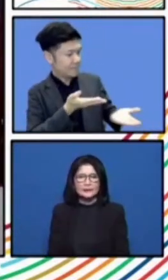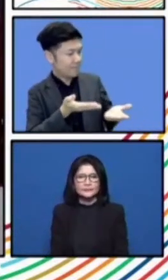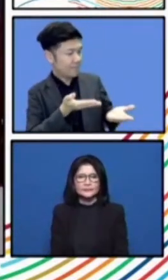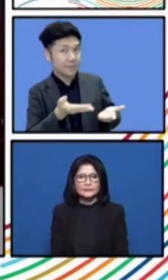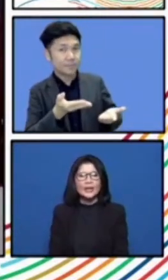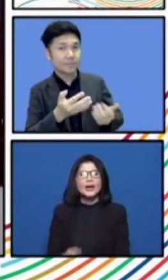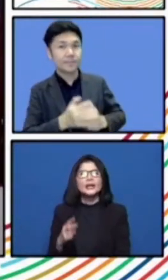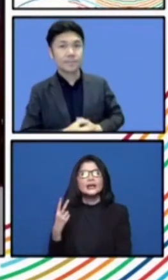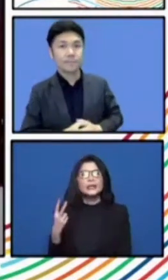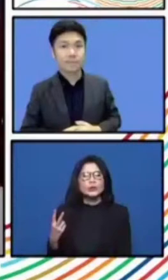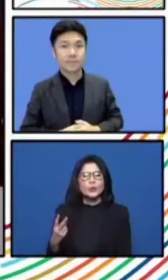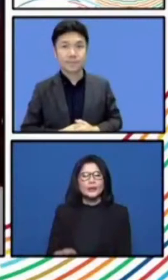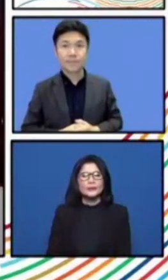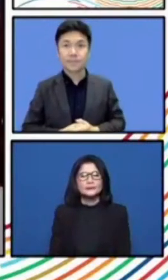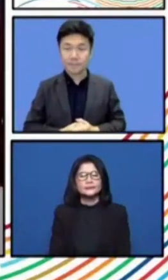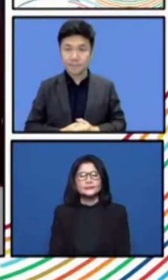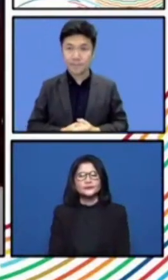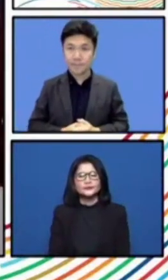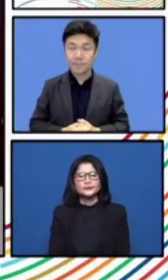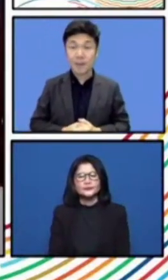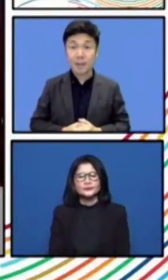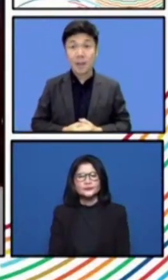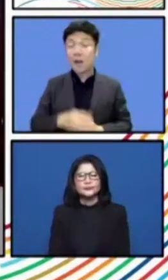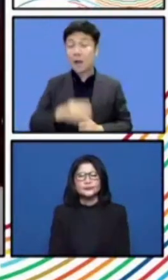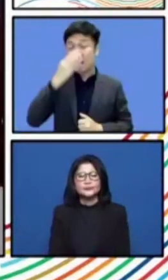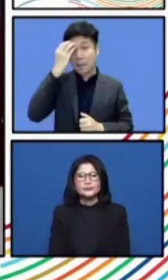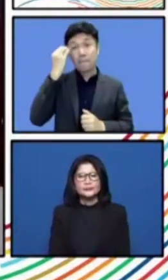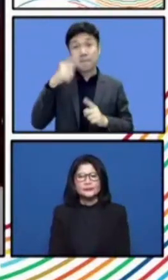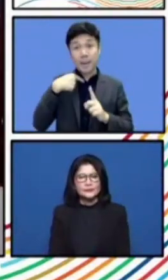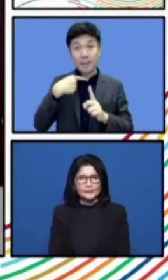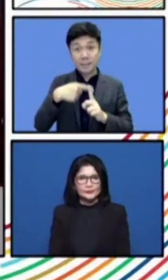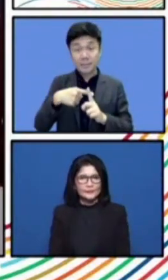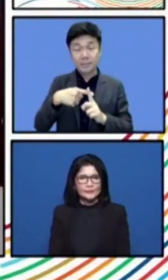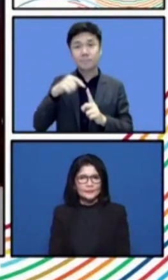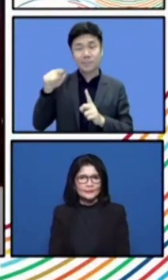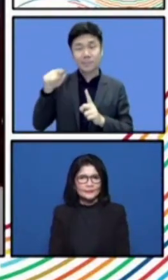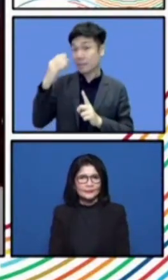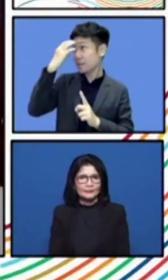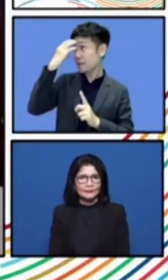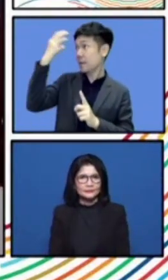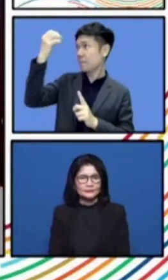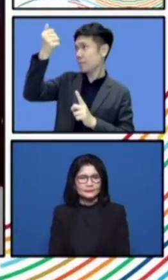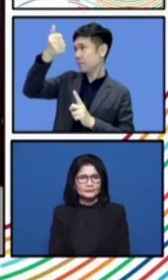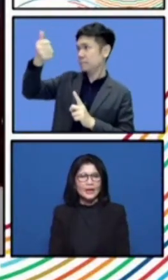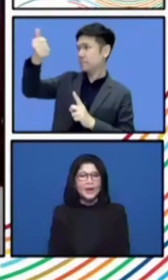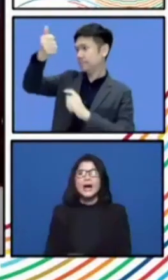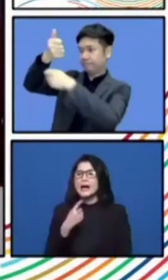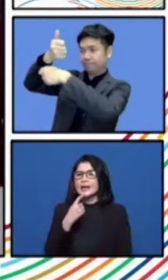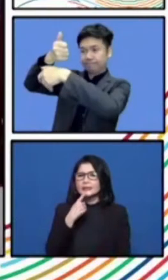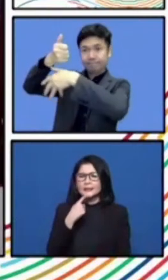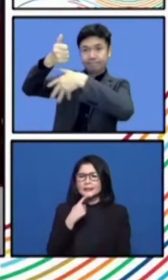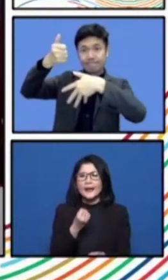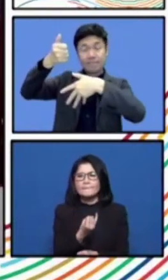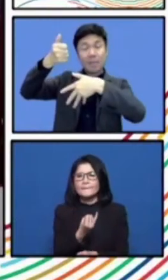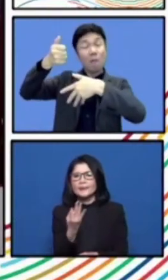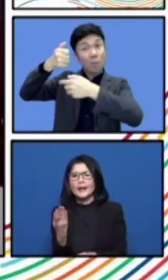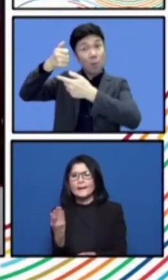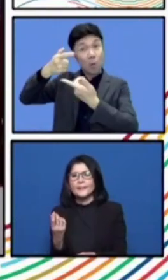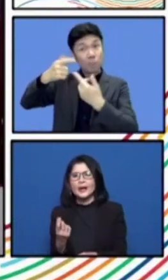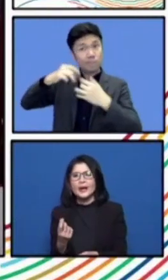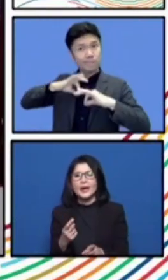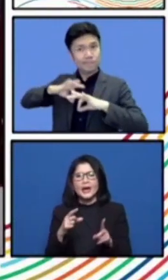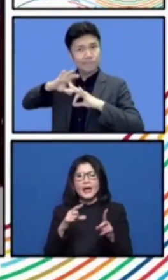it connects with specific functional government departments where tax great importance to